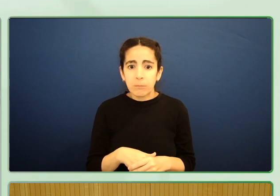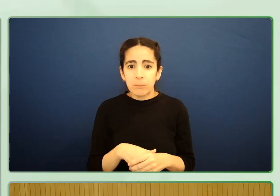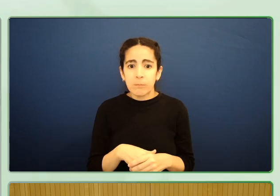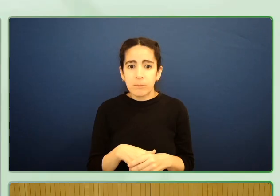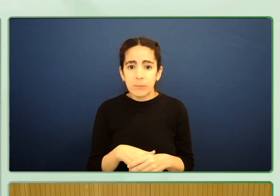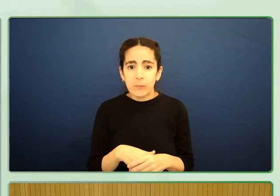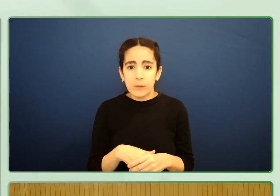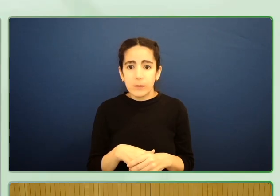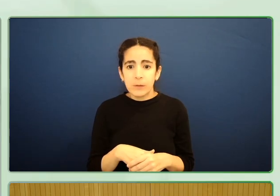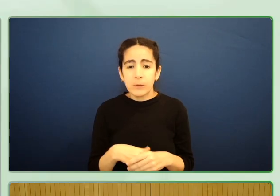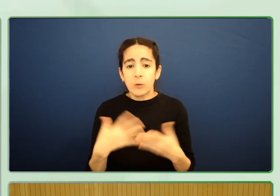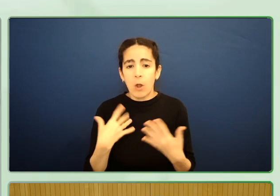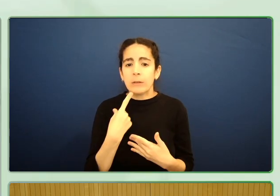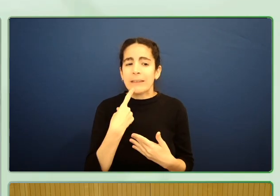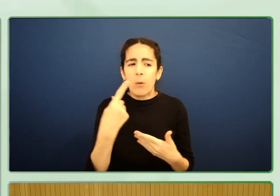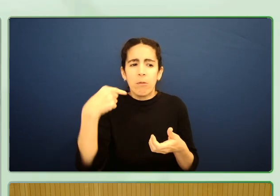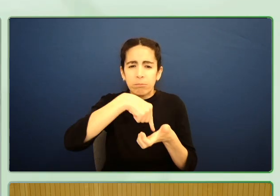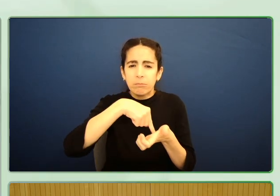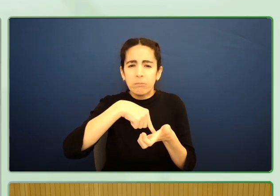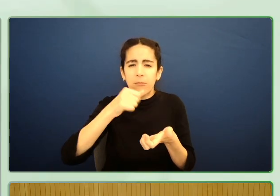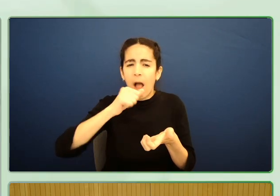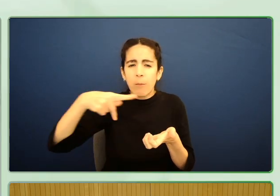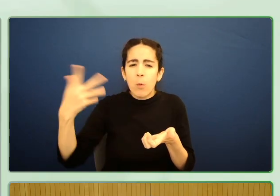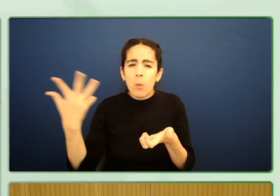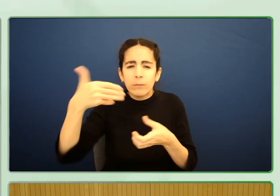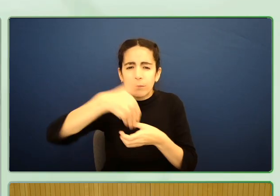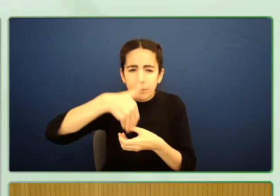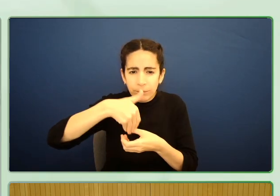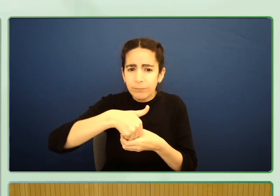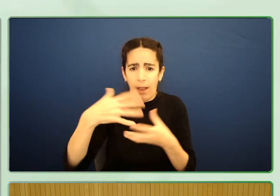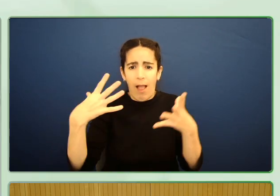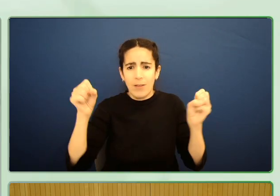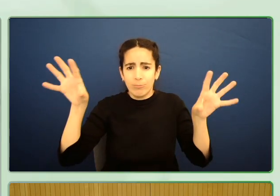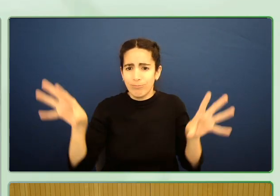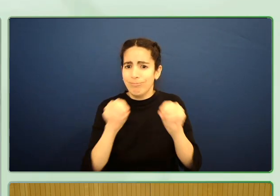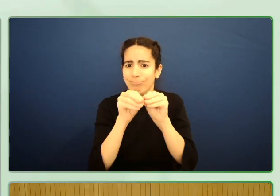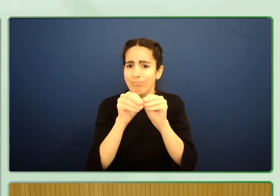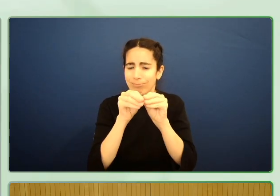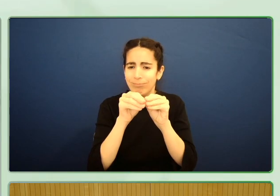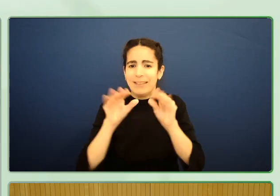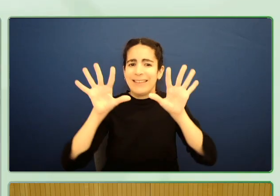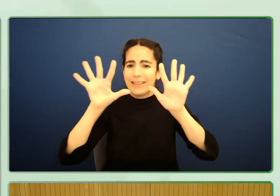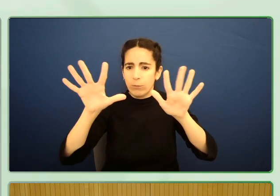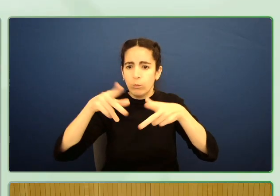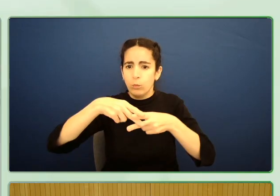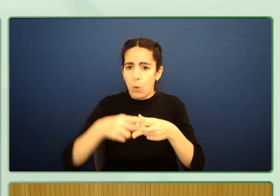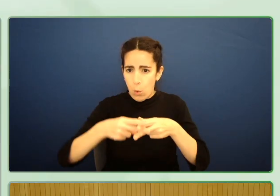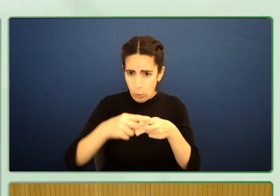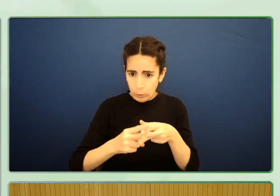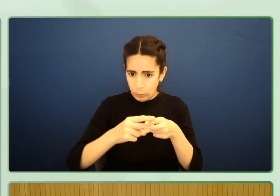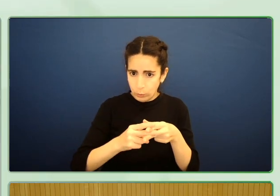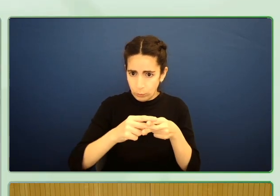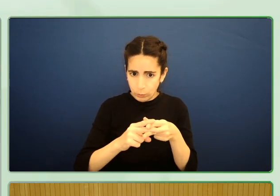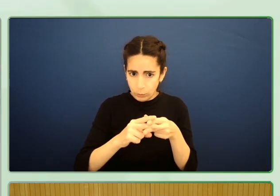taking more concentrated. You can find 10 tools in the app for first pictogram and guides like